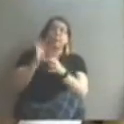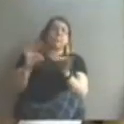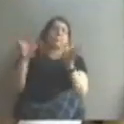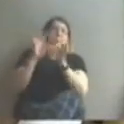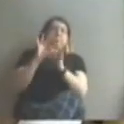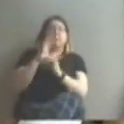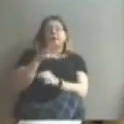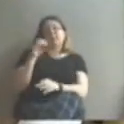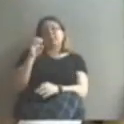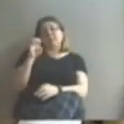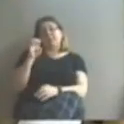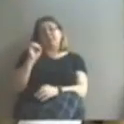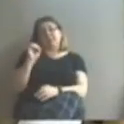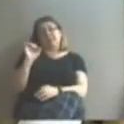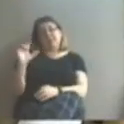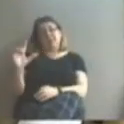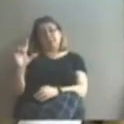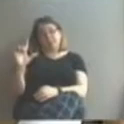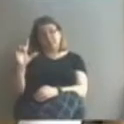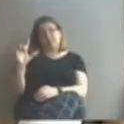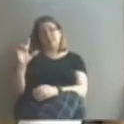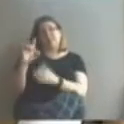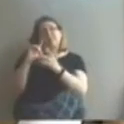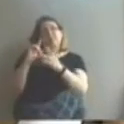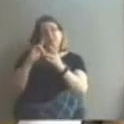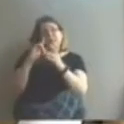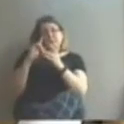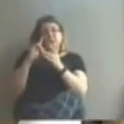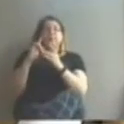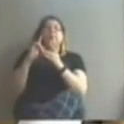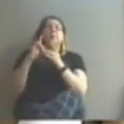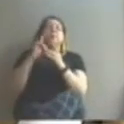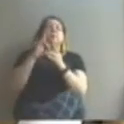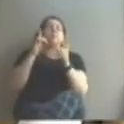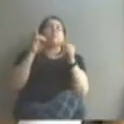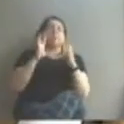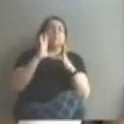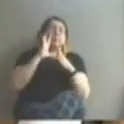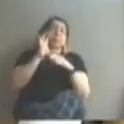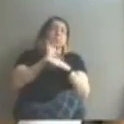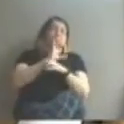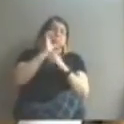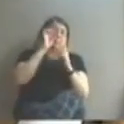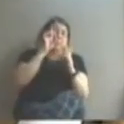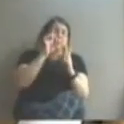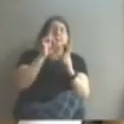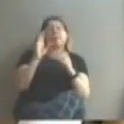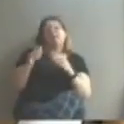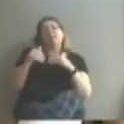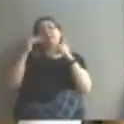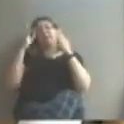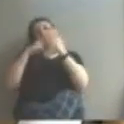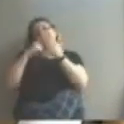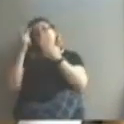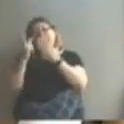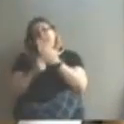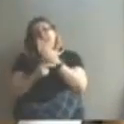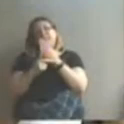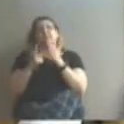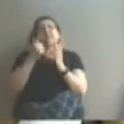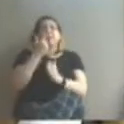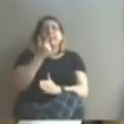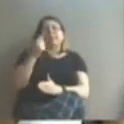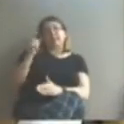now the ESL coordination, the Director for Computer Education, our advanced programs, a gifted